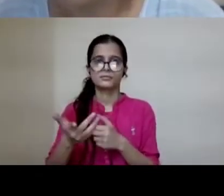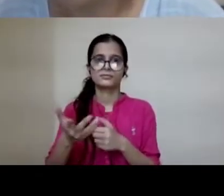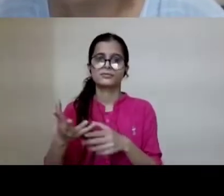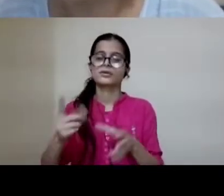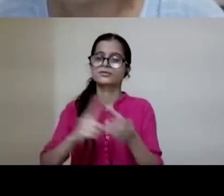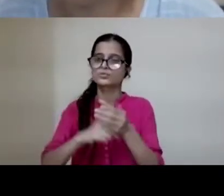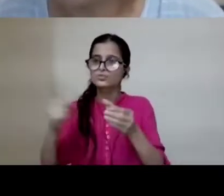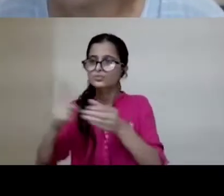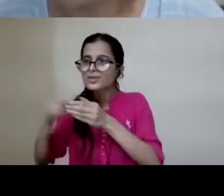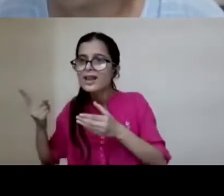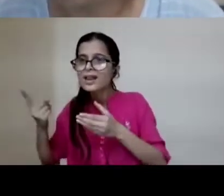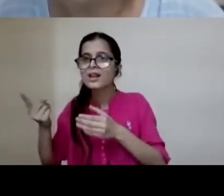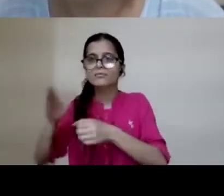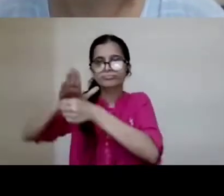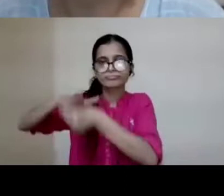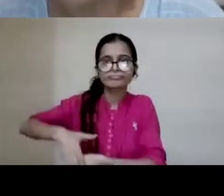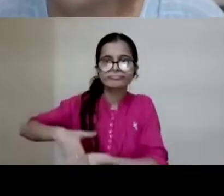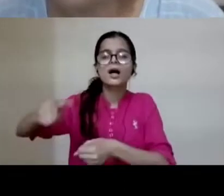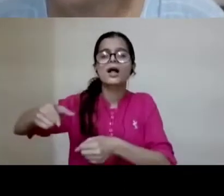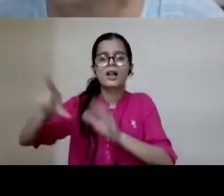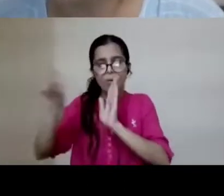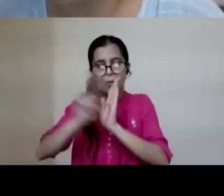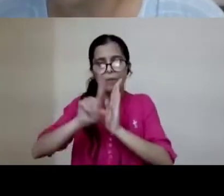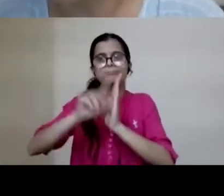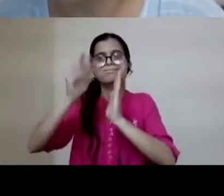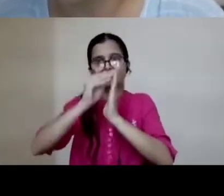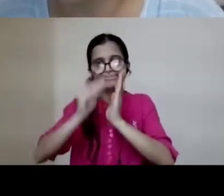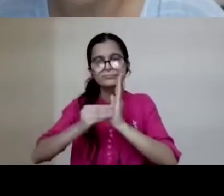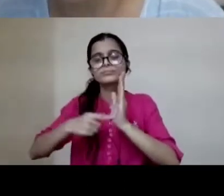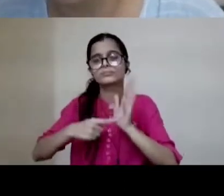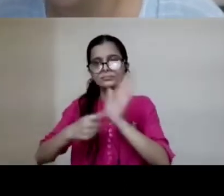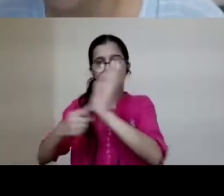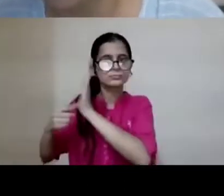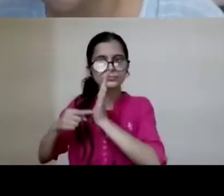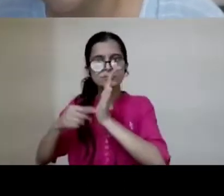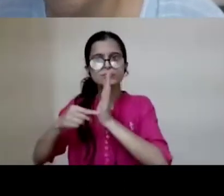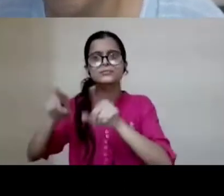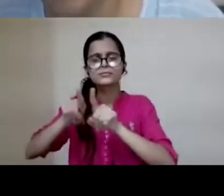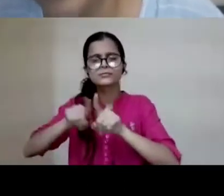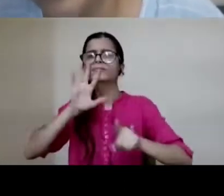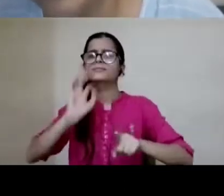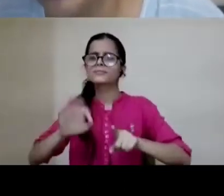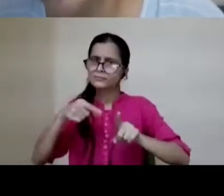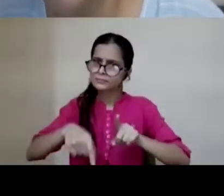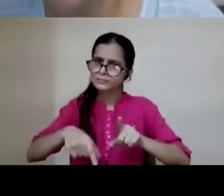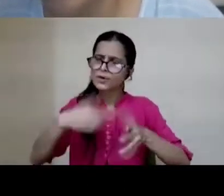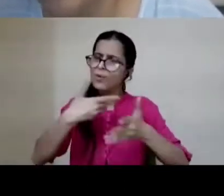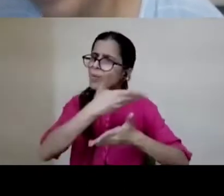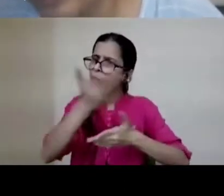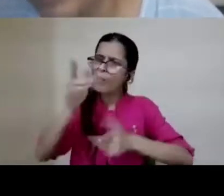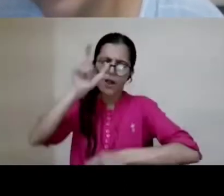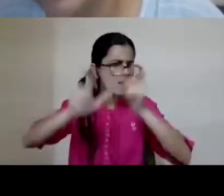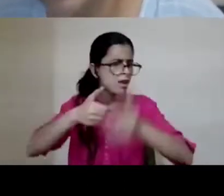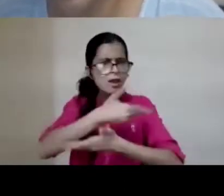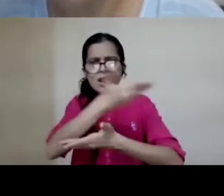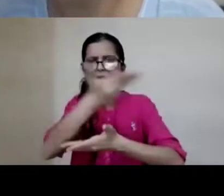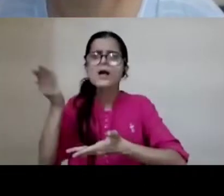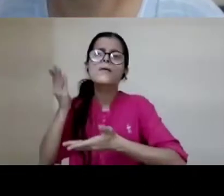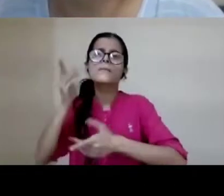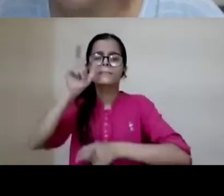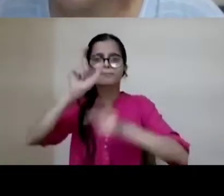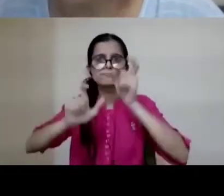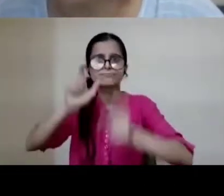disqualifications which come through the law, primarily because of the fact that you don't see all individuals or all humans